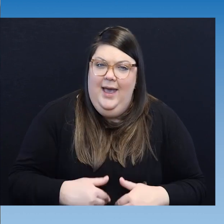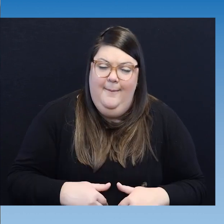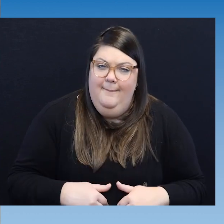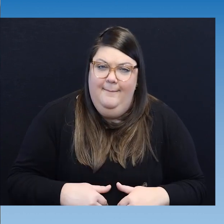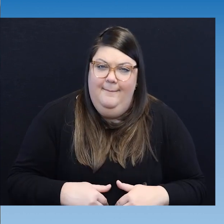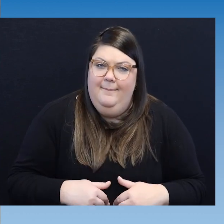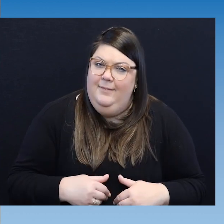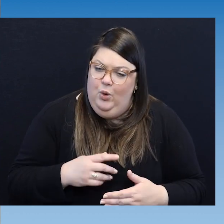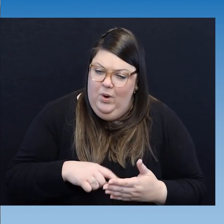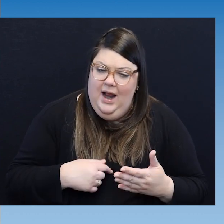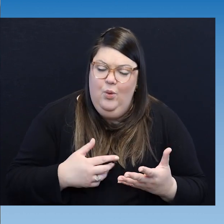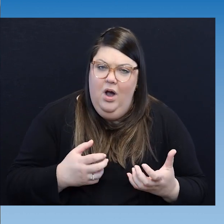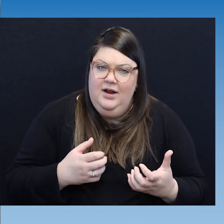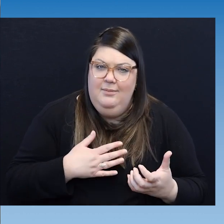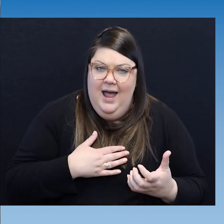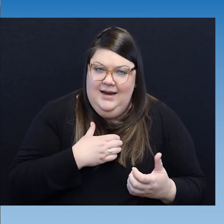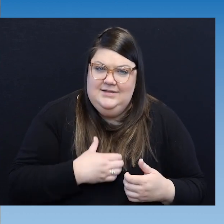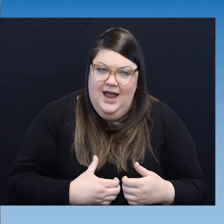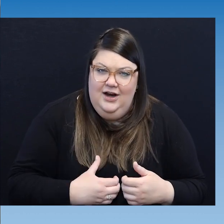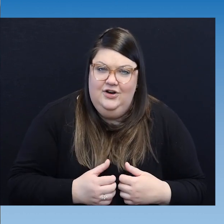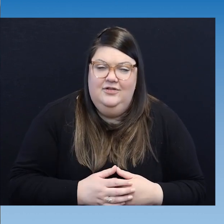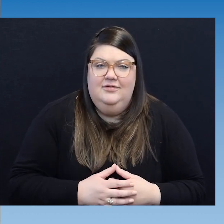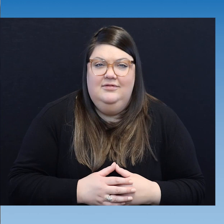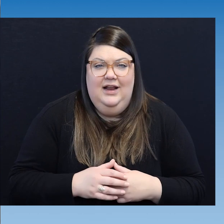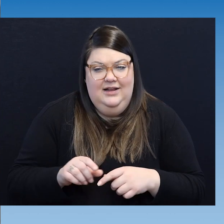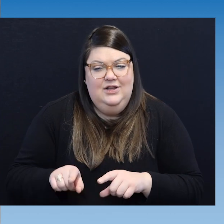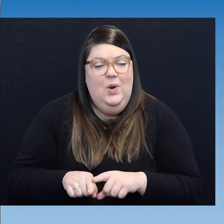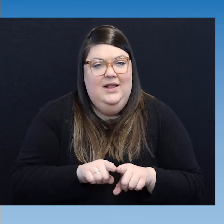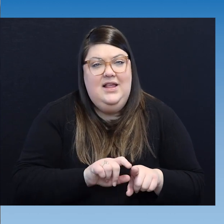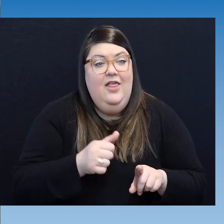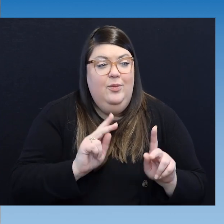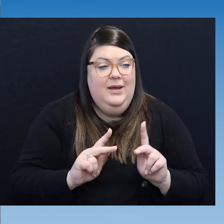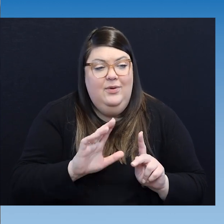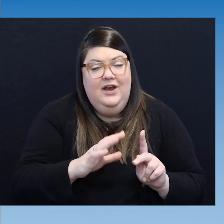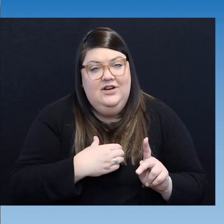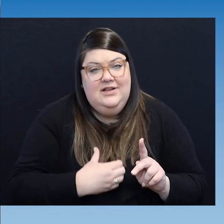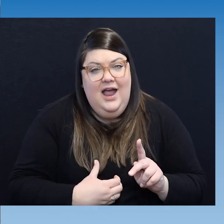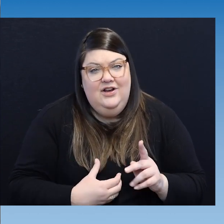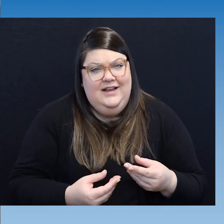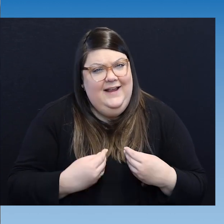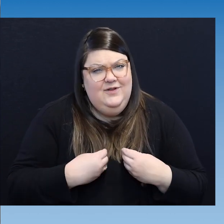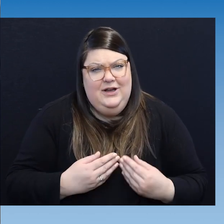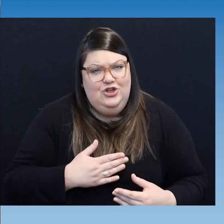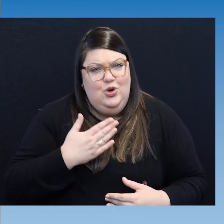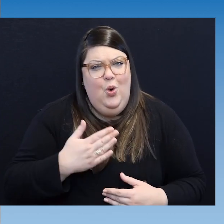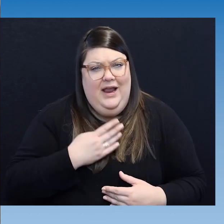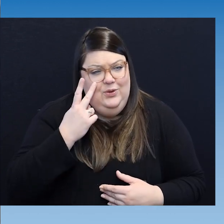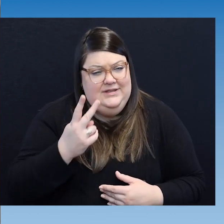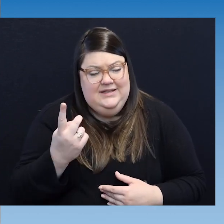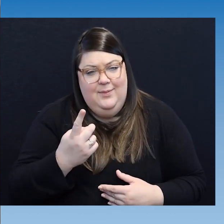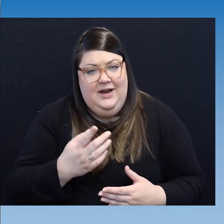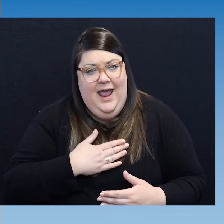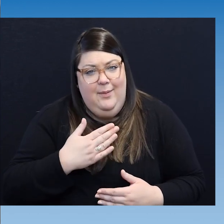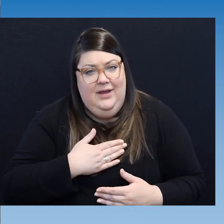am. It teaches me what I want and my desires, you know, as well as somebody else's desire. And it gives me a joy to see